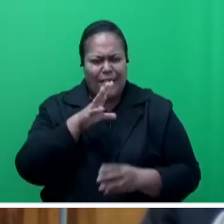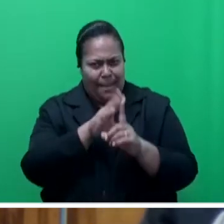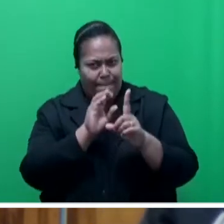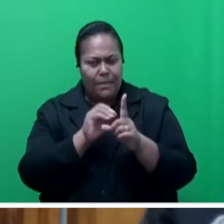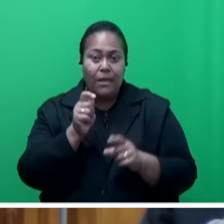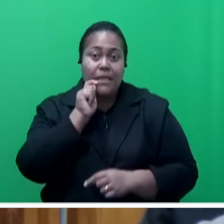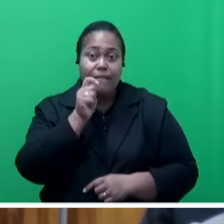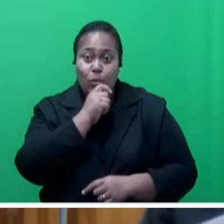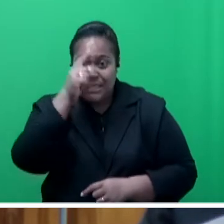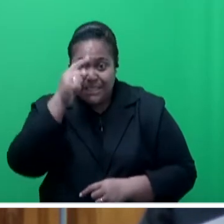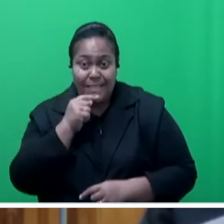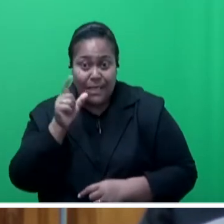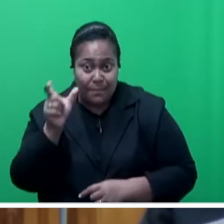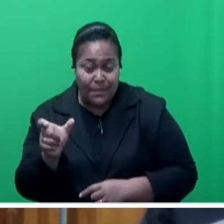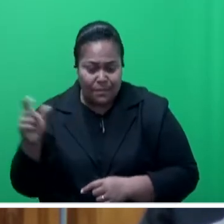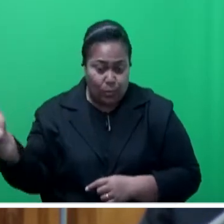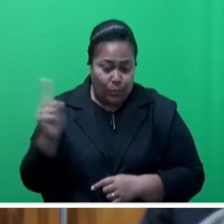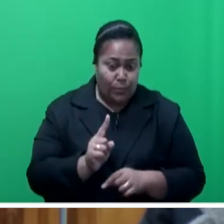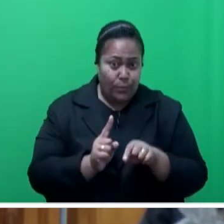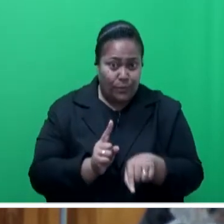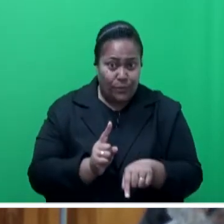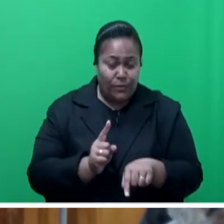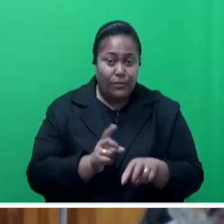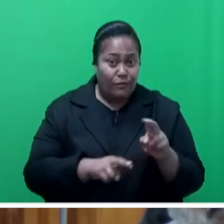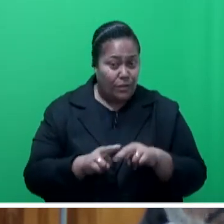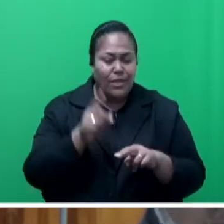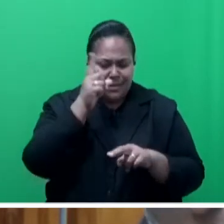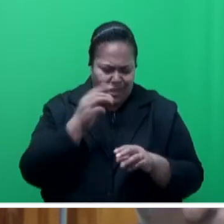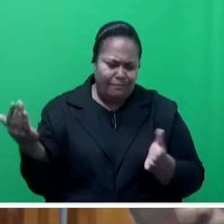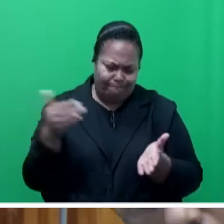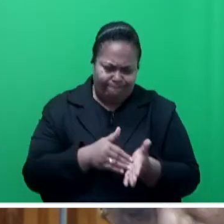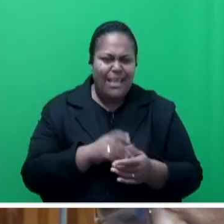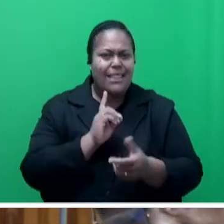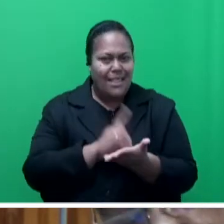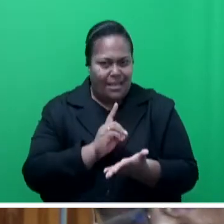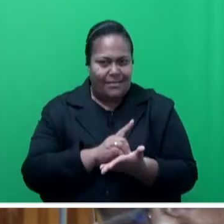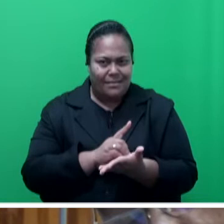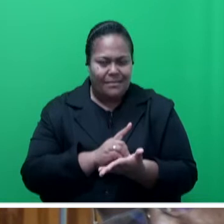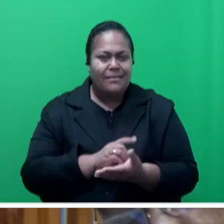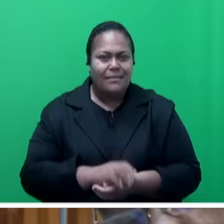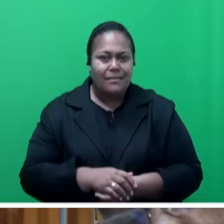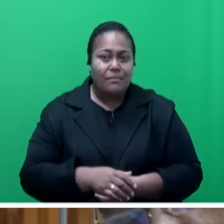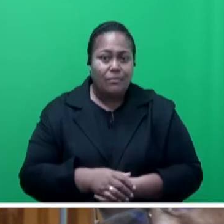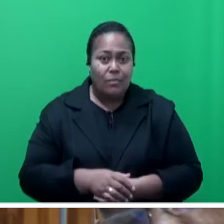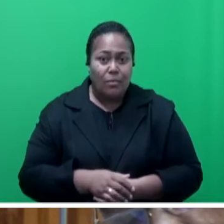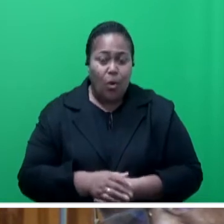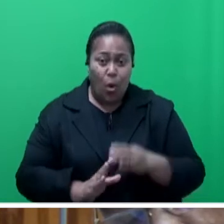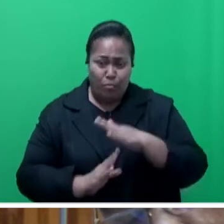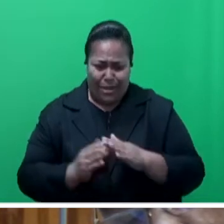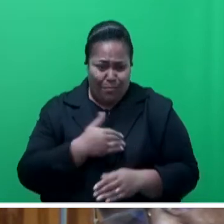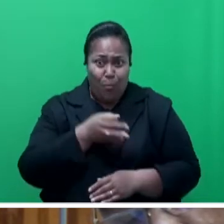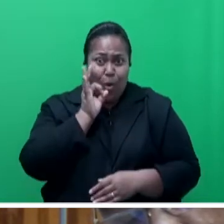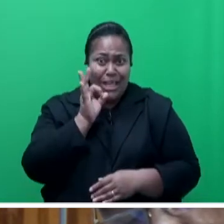they will set dates in which the patient can come in and also receive their care. During the tea break, I was able to go up, and within that